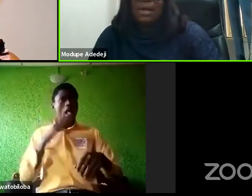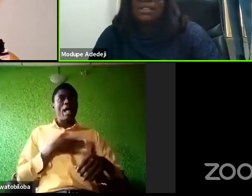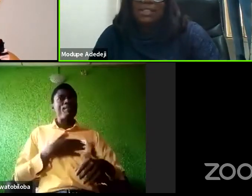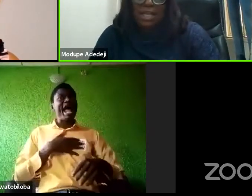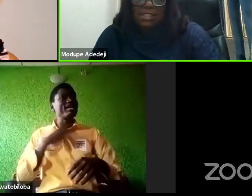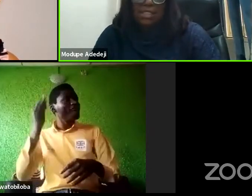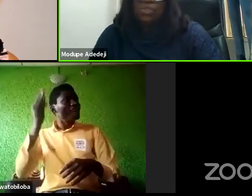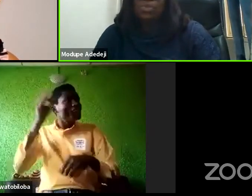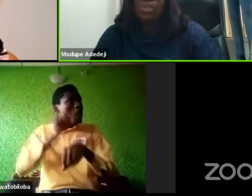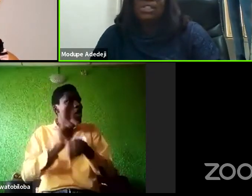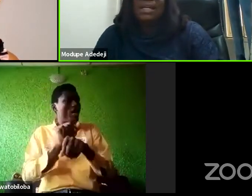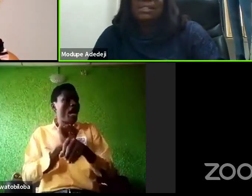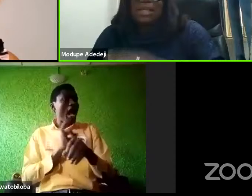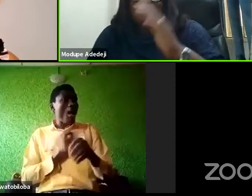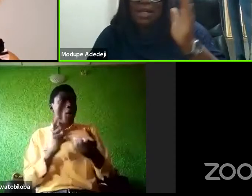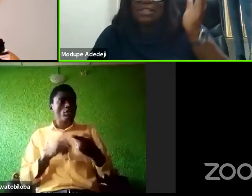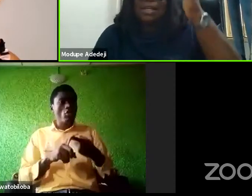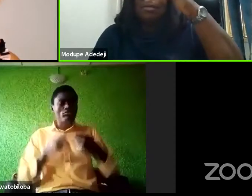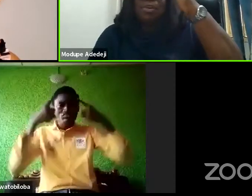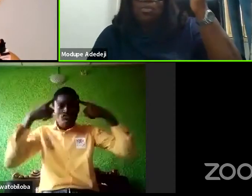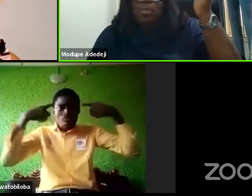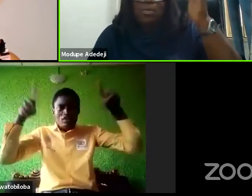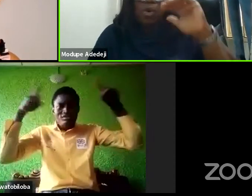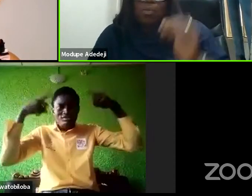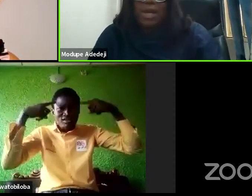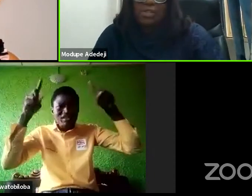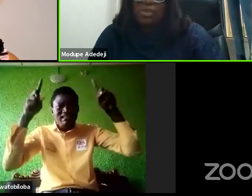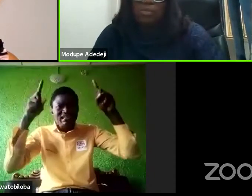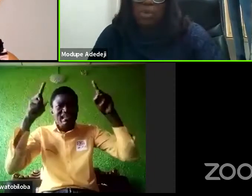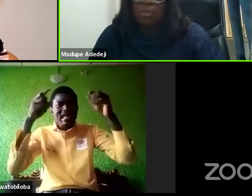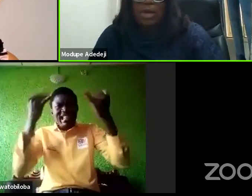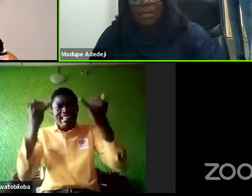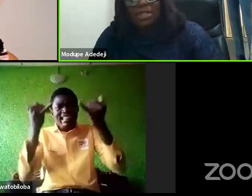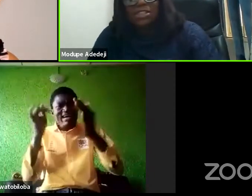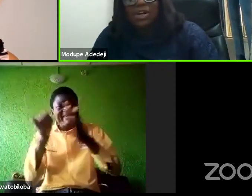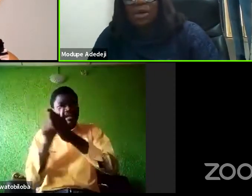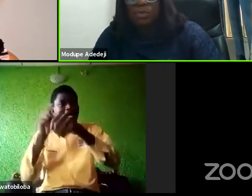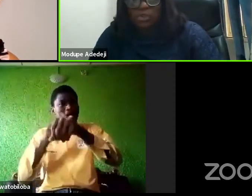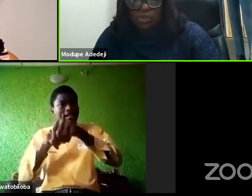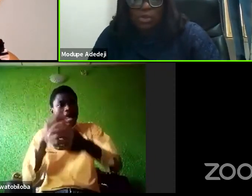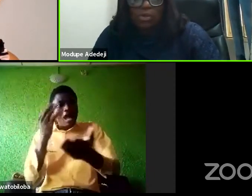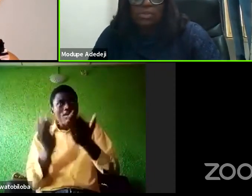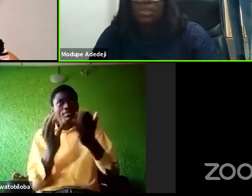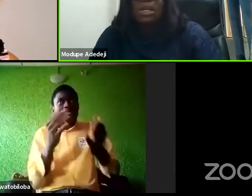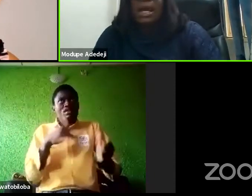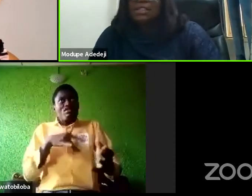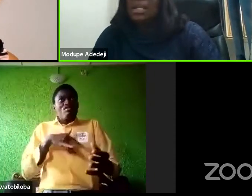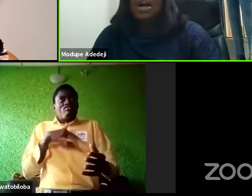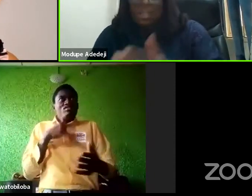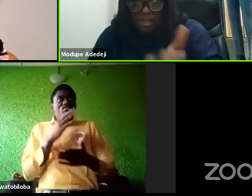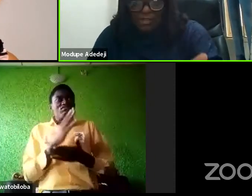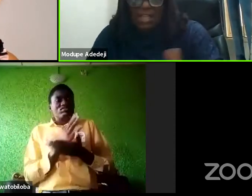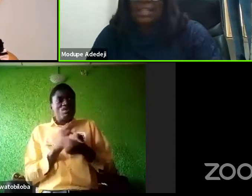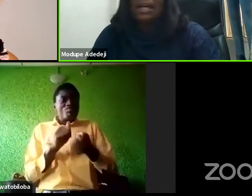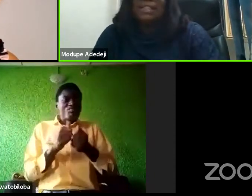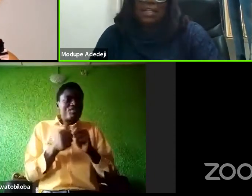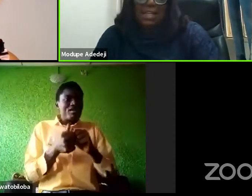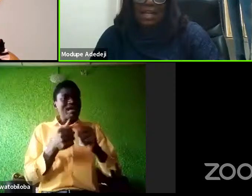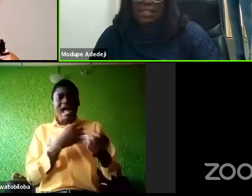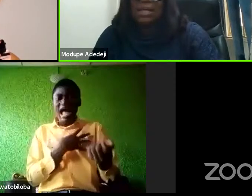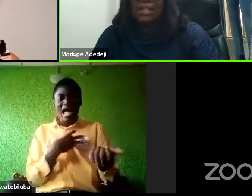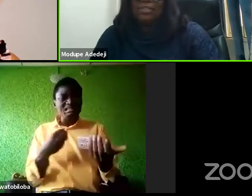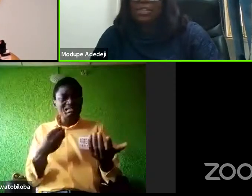of the time at this age too, is that time that you may be occupying some top managerial positions, and as you have said,